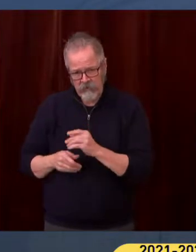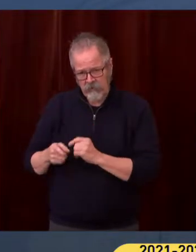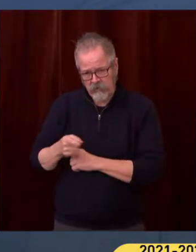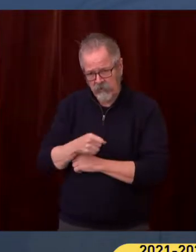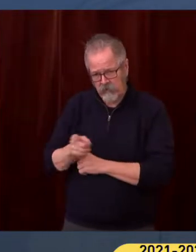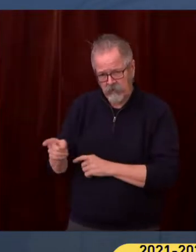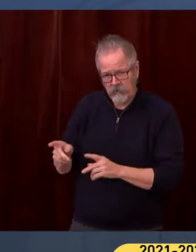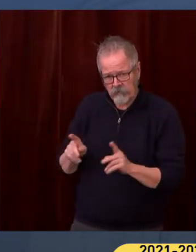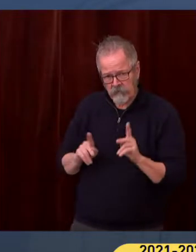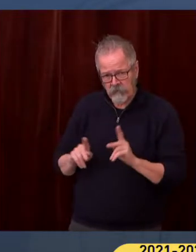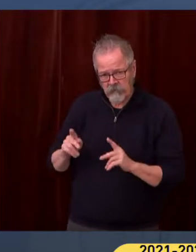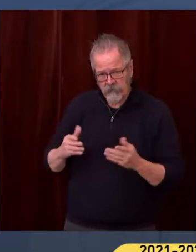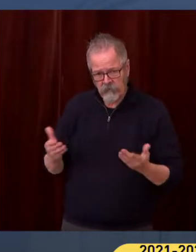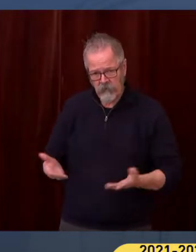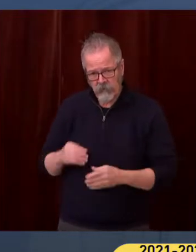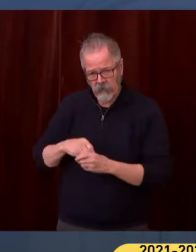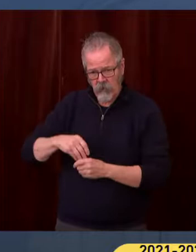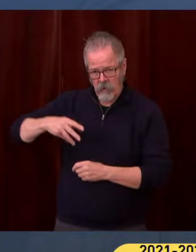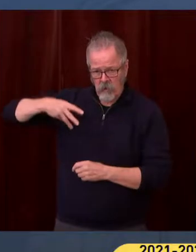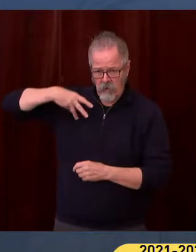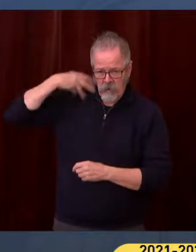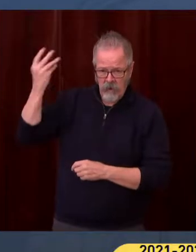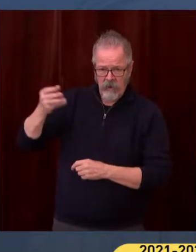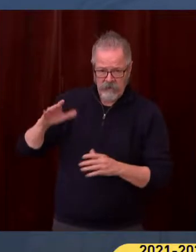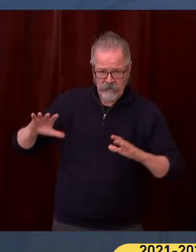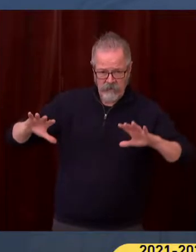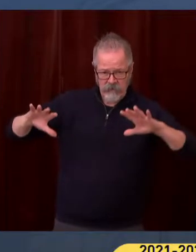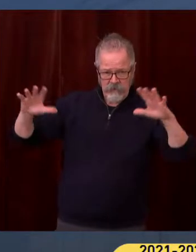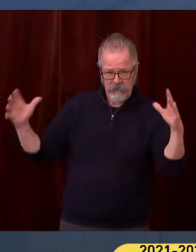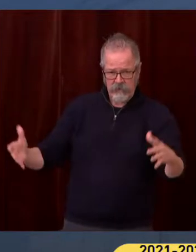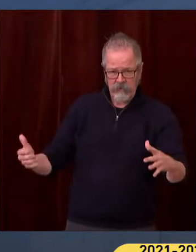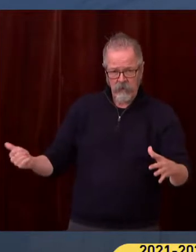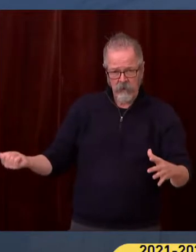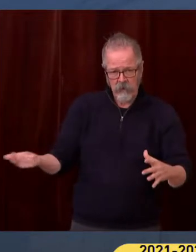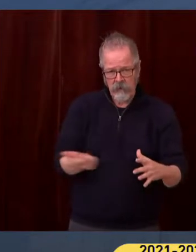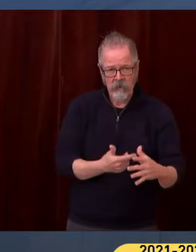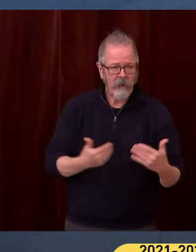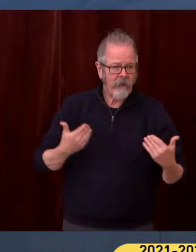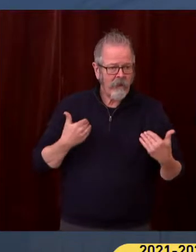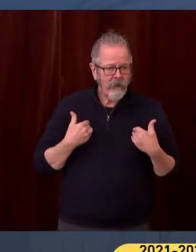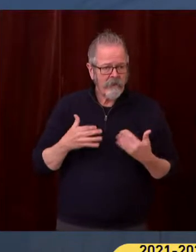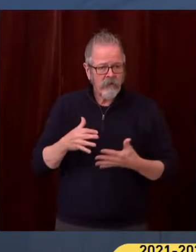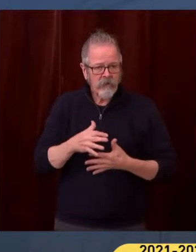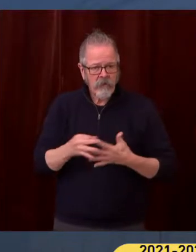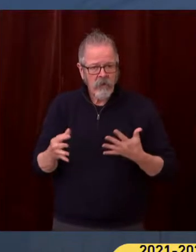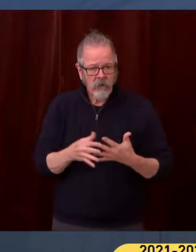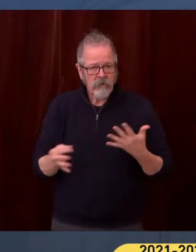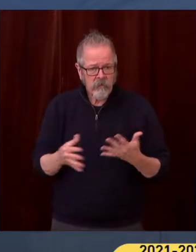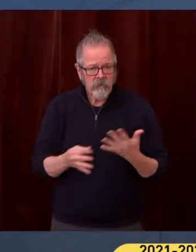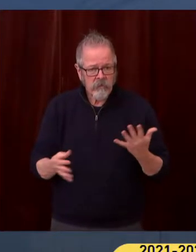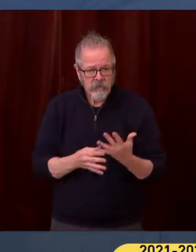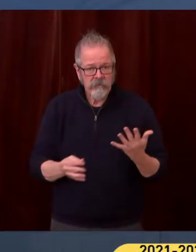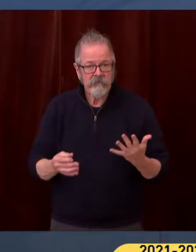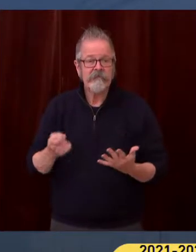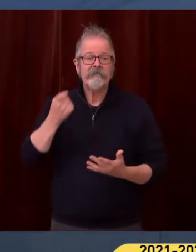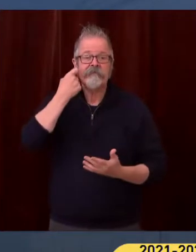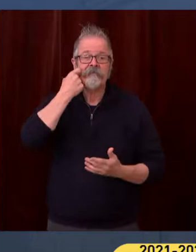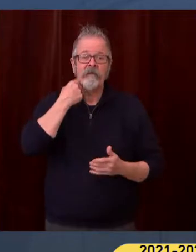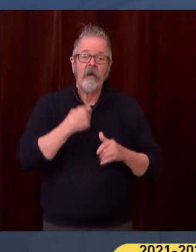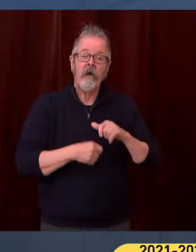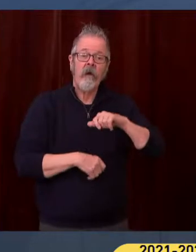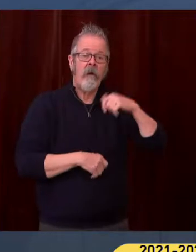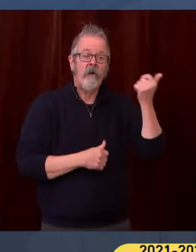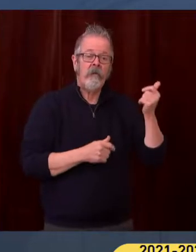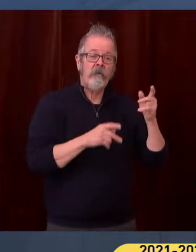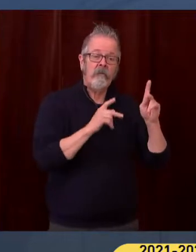They had a candidate who made it clear that he believed that clean energy was a job creator. And we had a candidate who